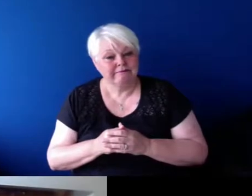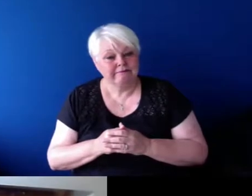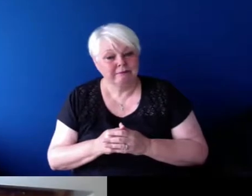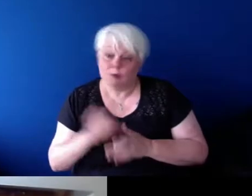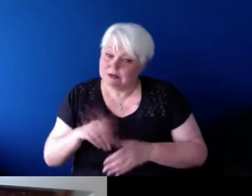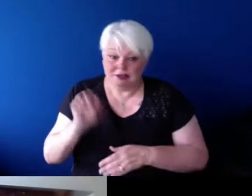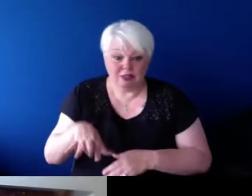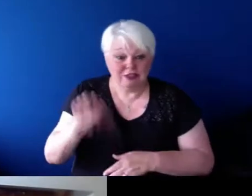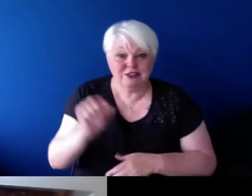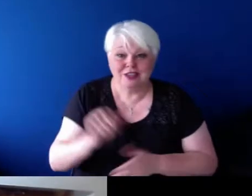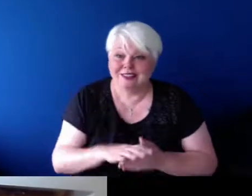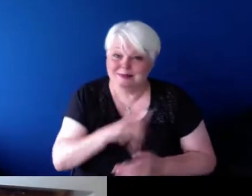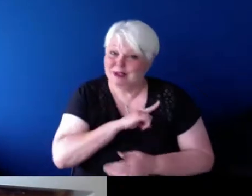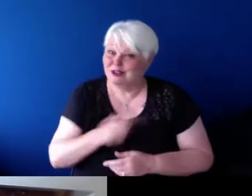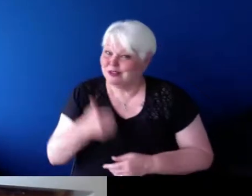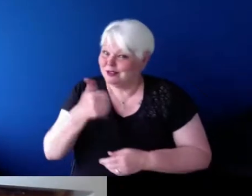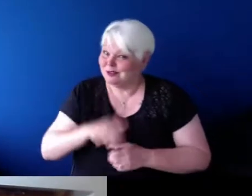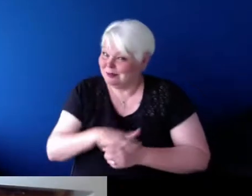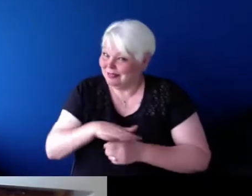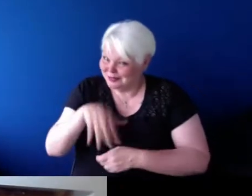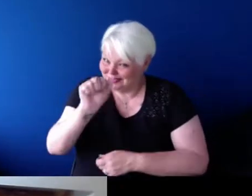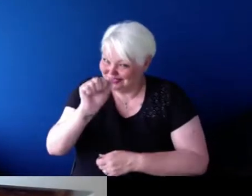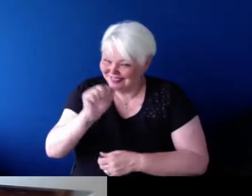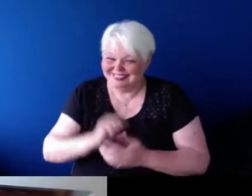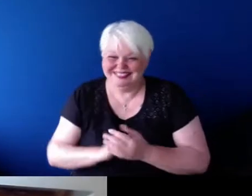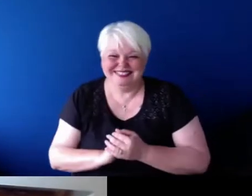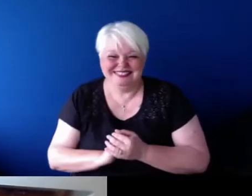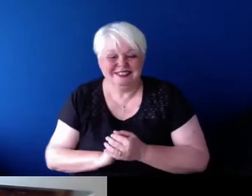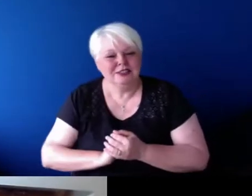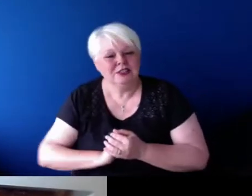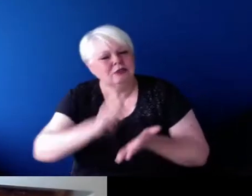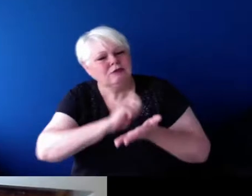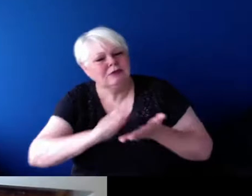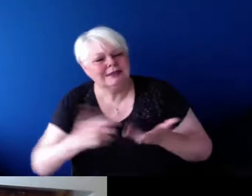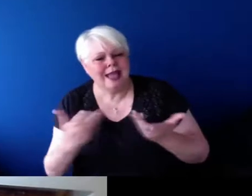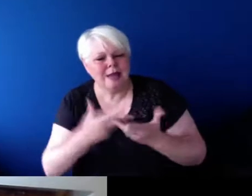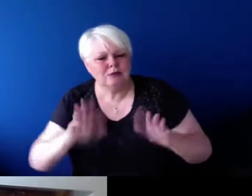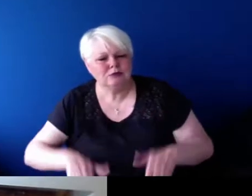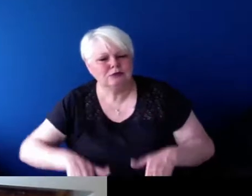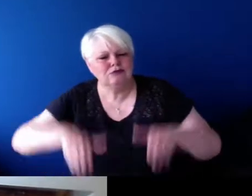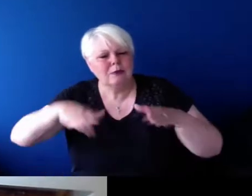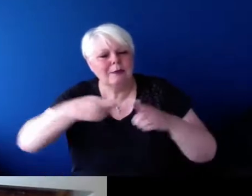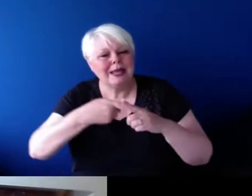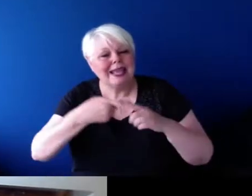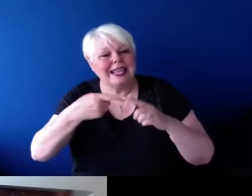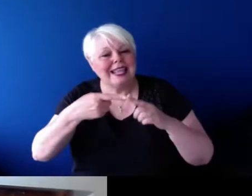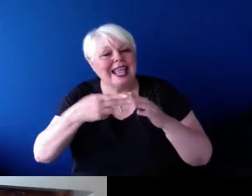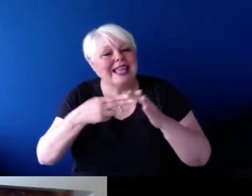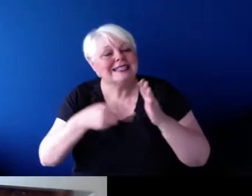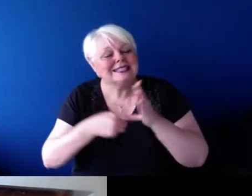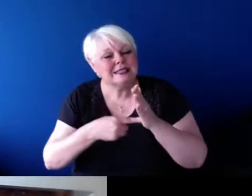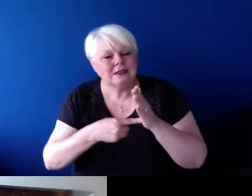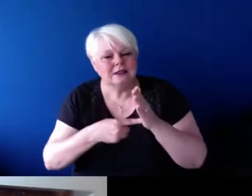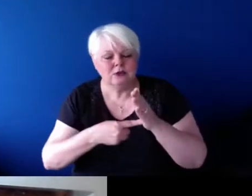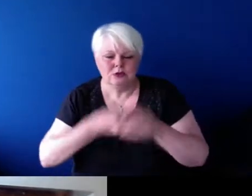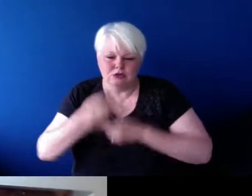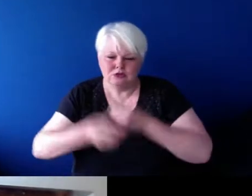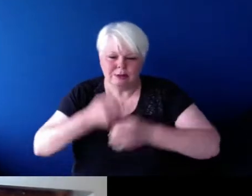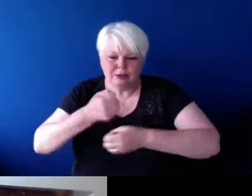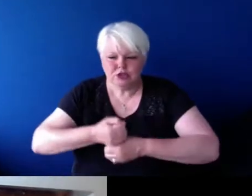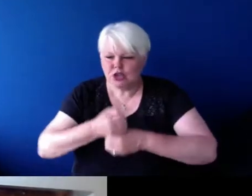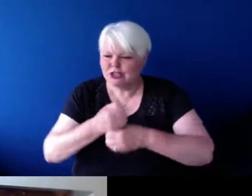beginning because it's a very good place to start. You've written about how you grew up in Kent, and you've described how that church